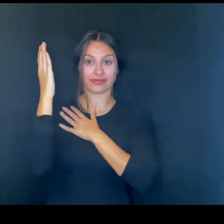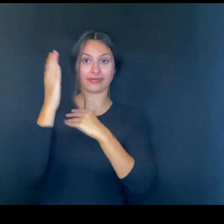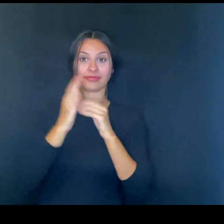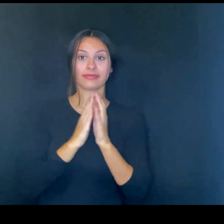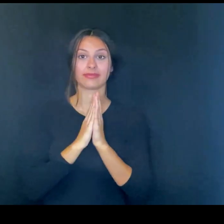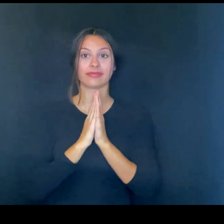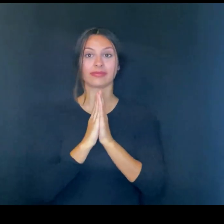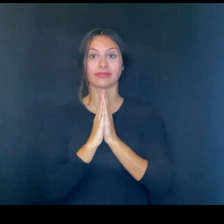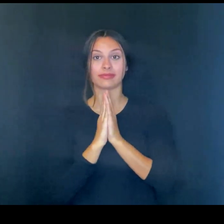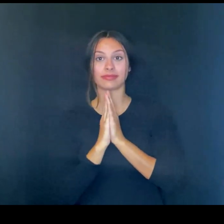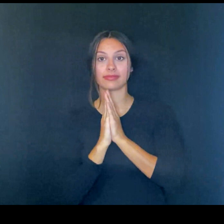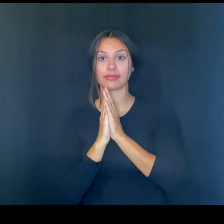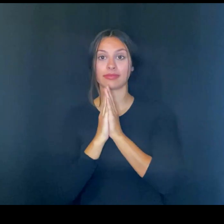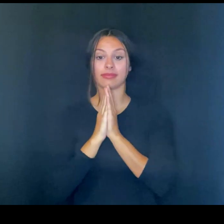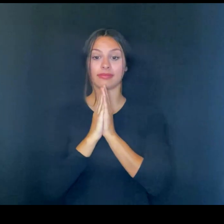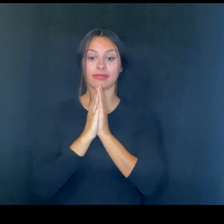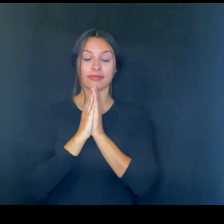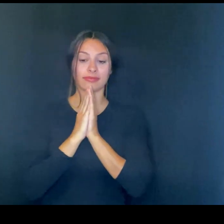Christ alone.